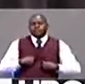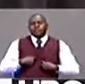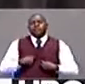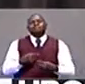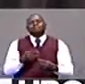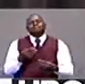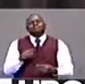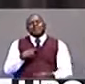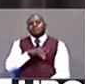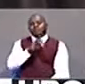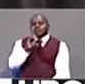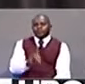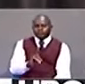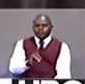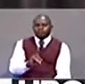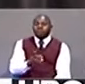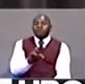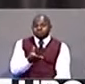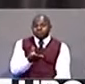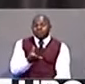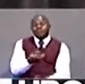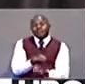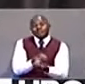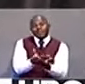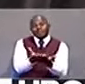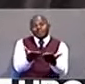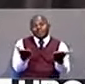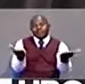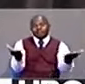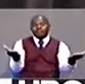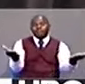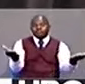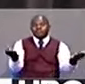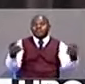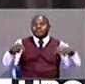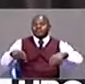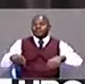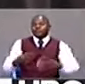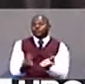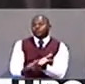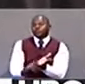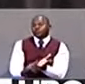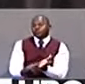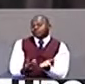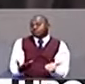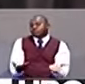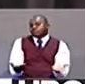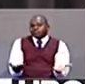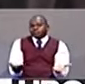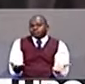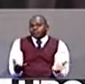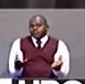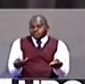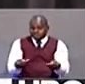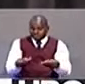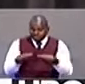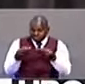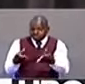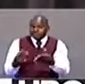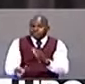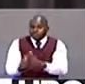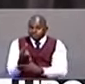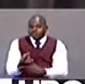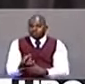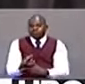a big question. How many of us in this Uganda, when given an opportunity to